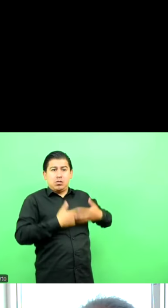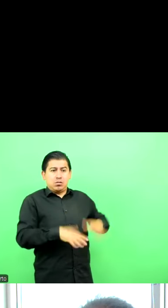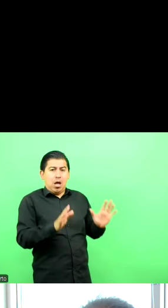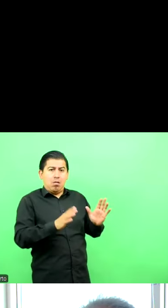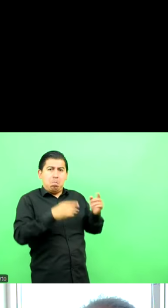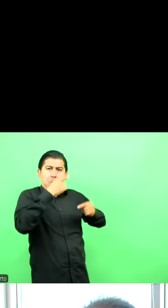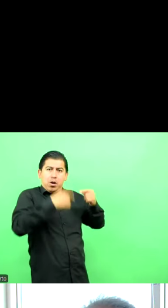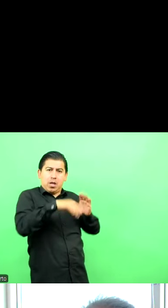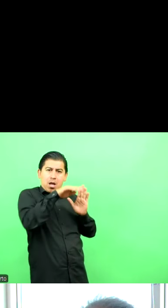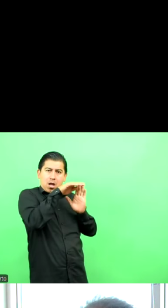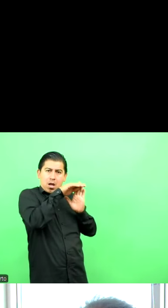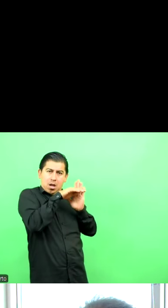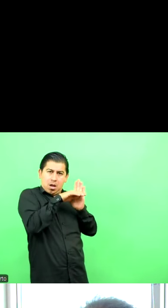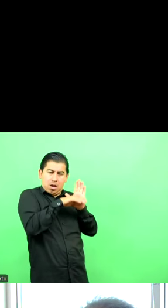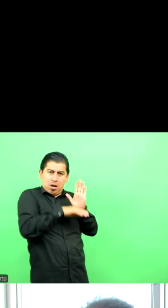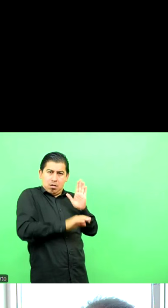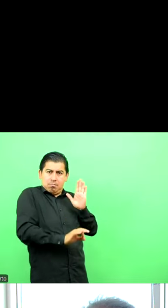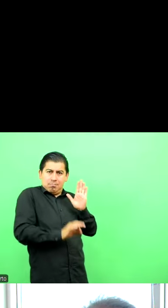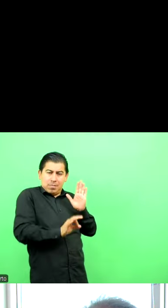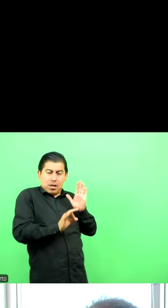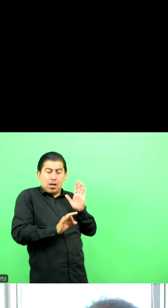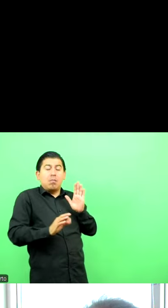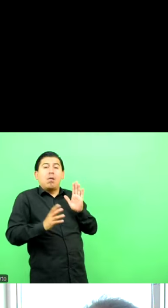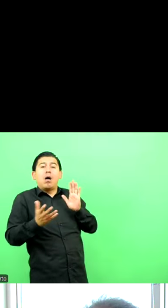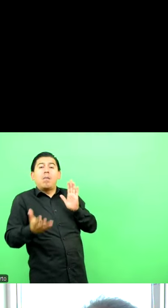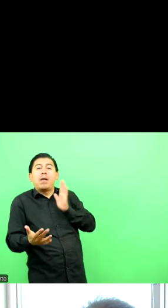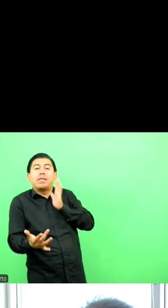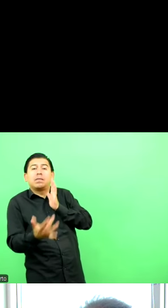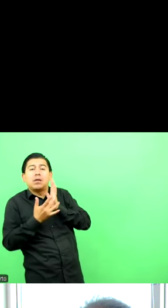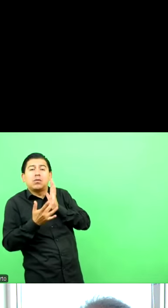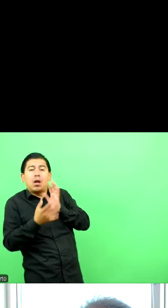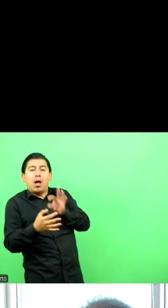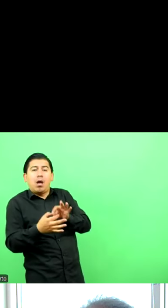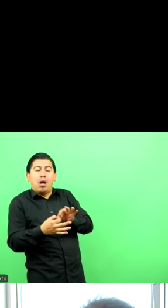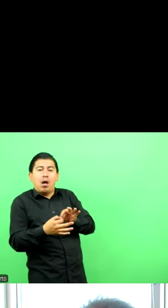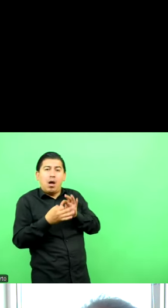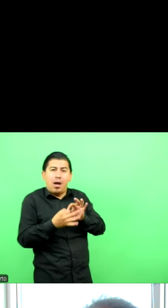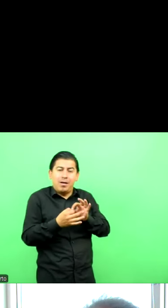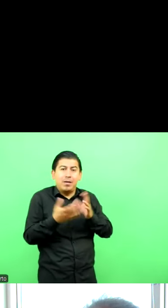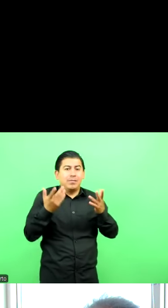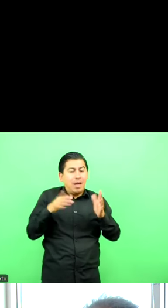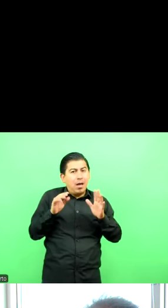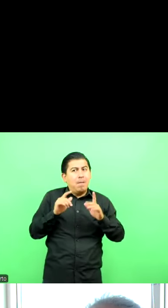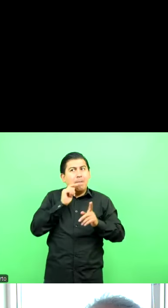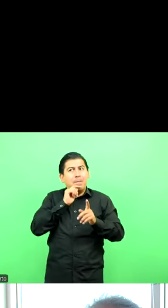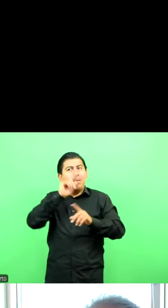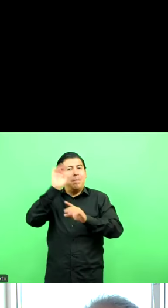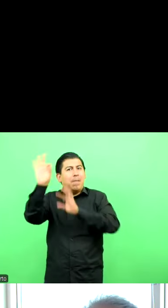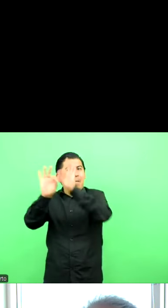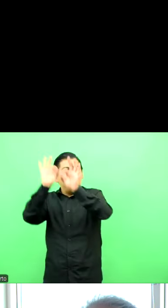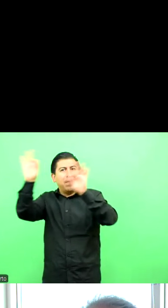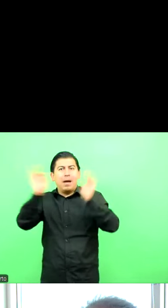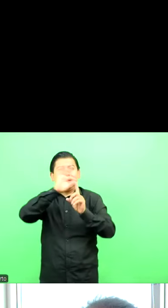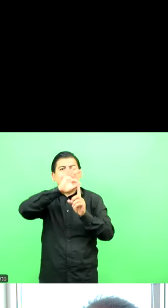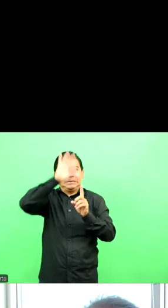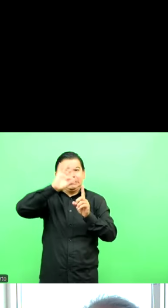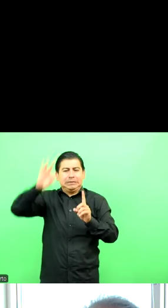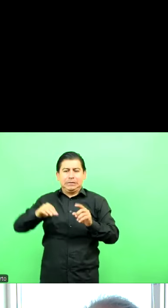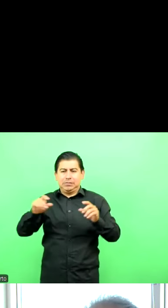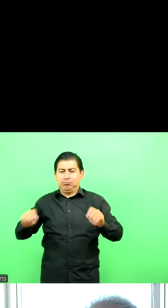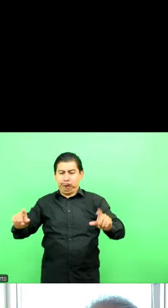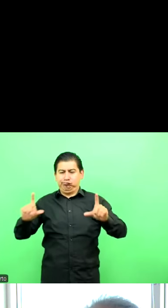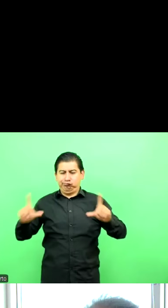and facilitated decision making. And we shouldn't forget that we need a resilient hospital, and also we as a health